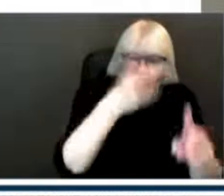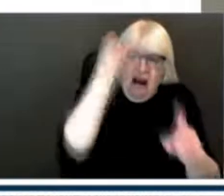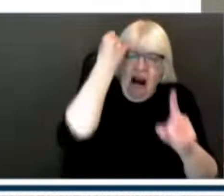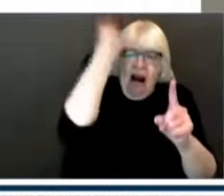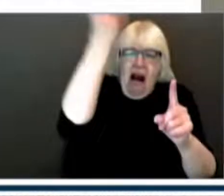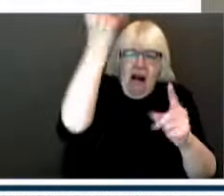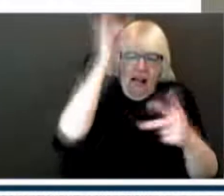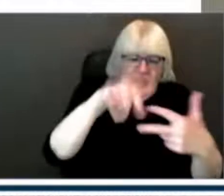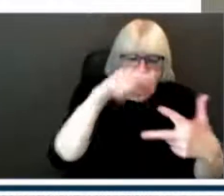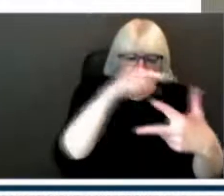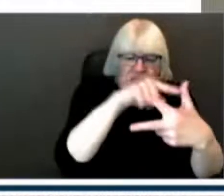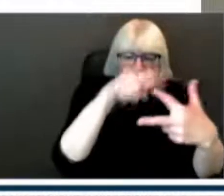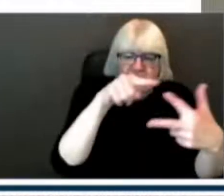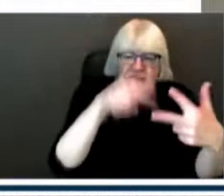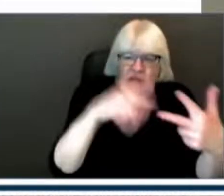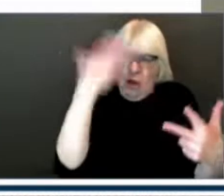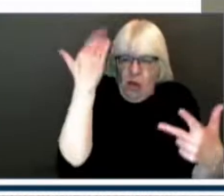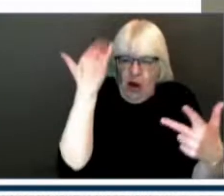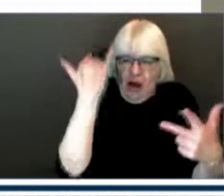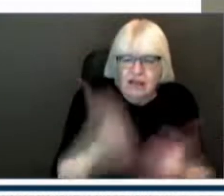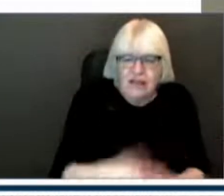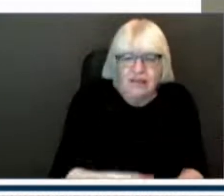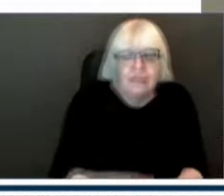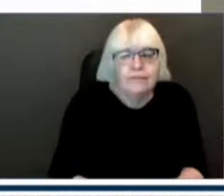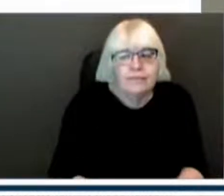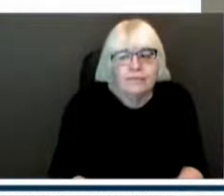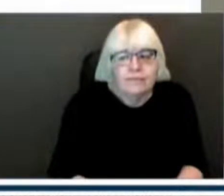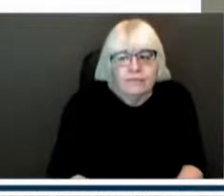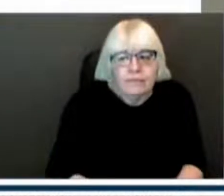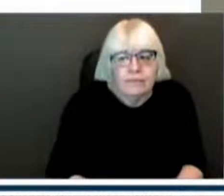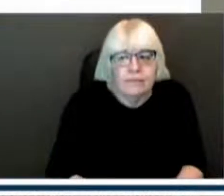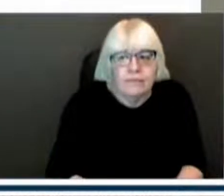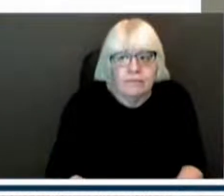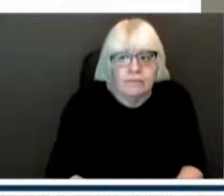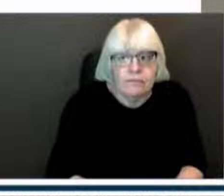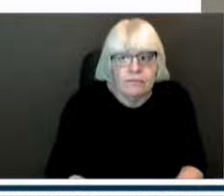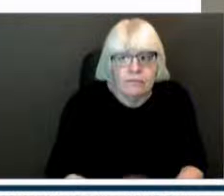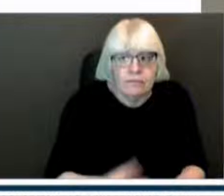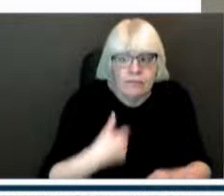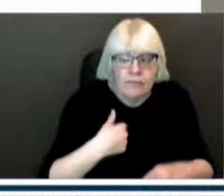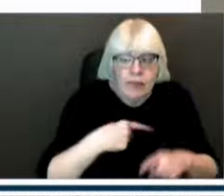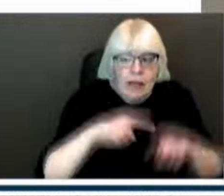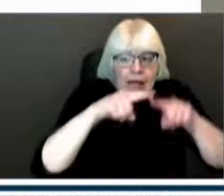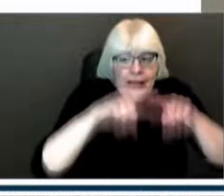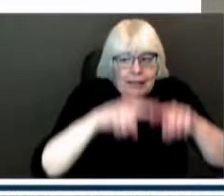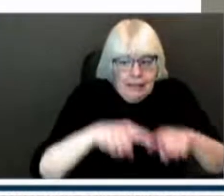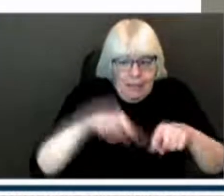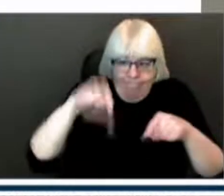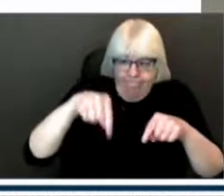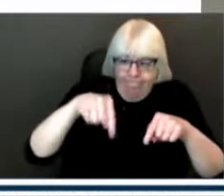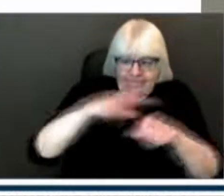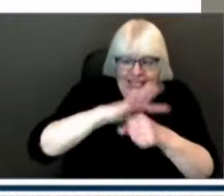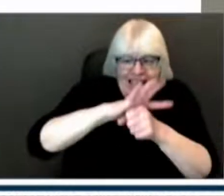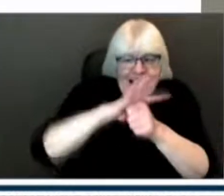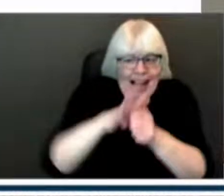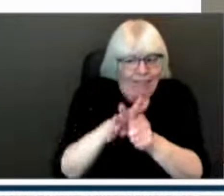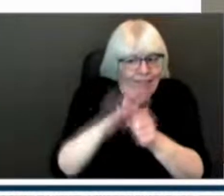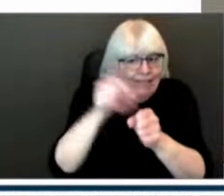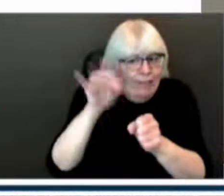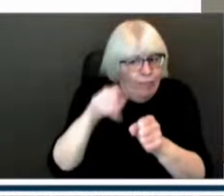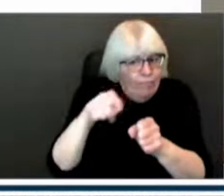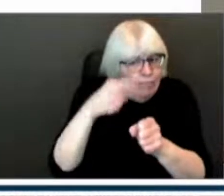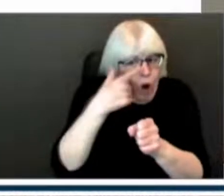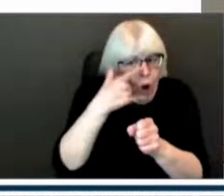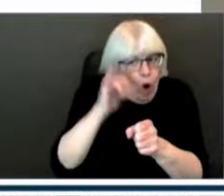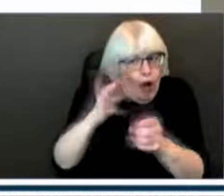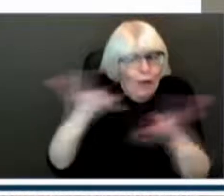and if we are able to move faster, we can. But if you look at previous reopenings, we've often maybe gone